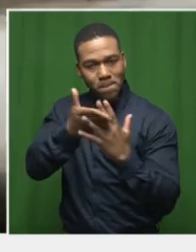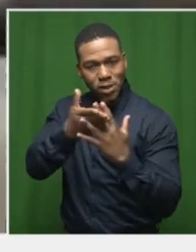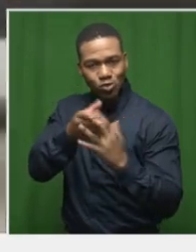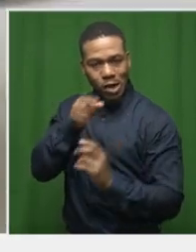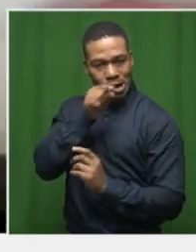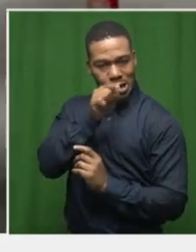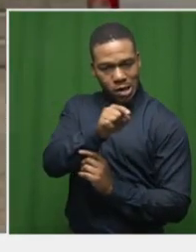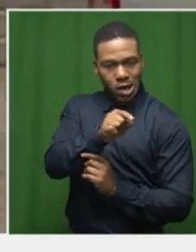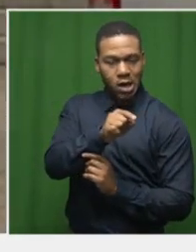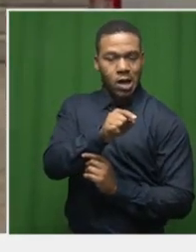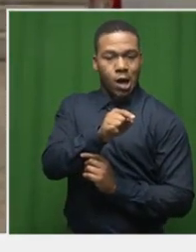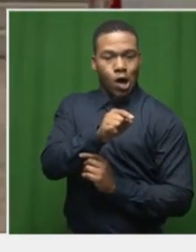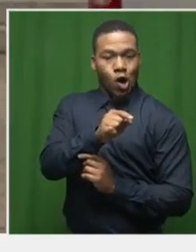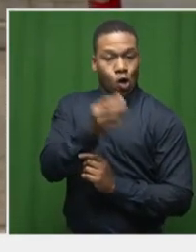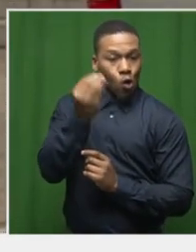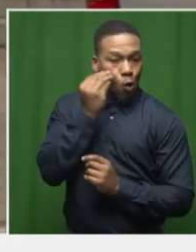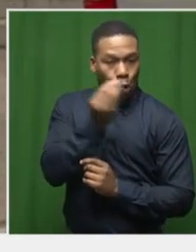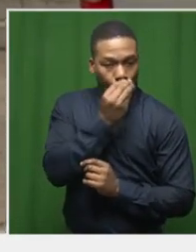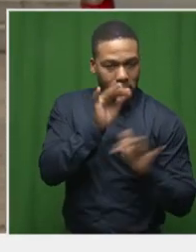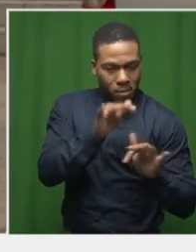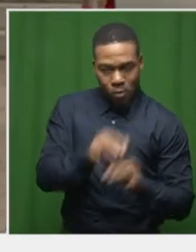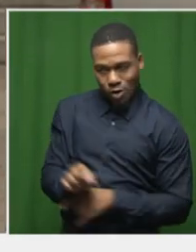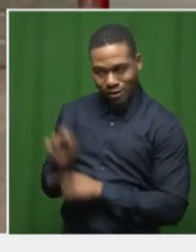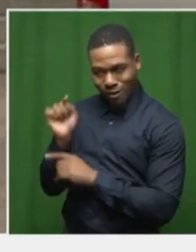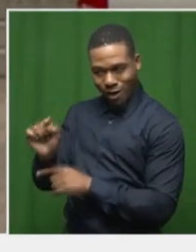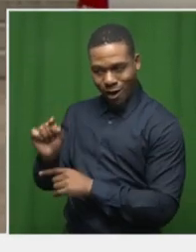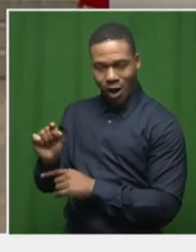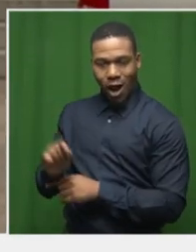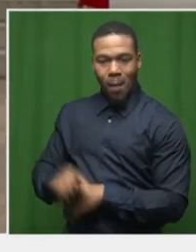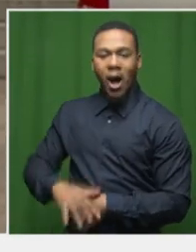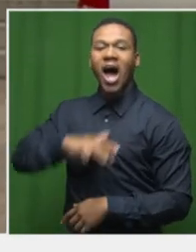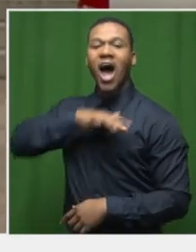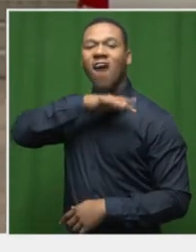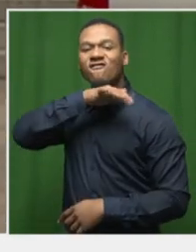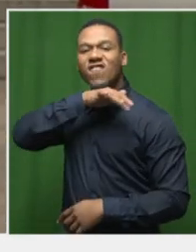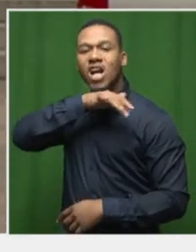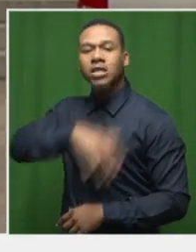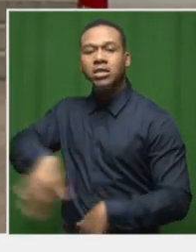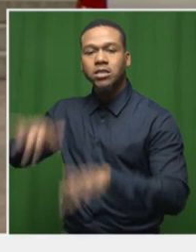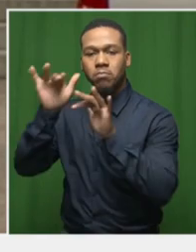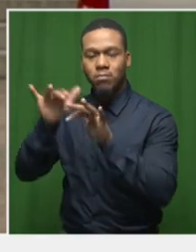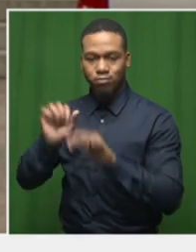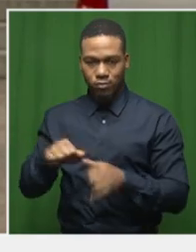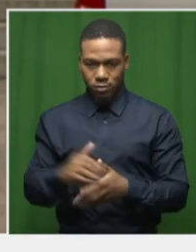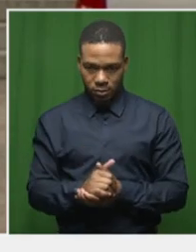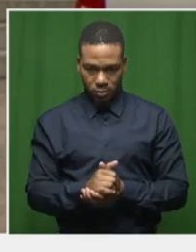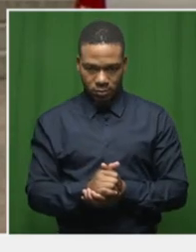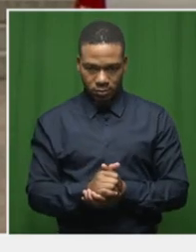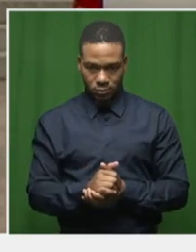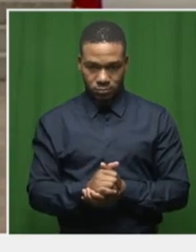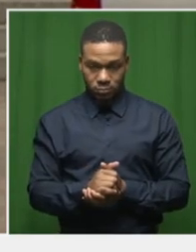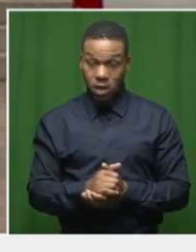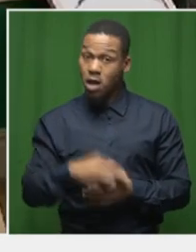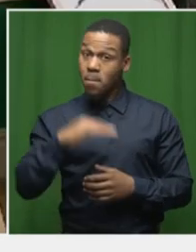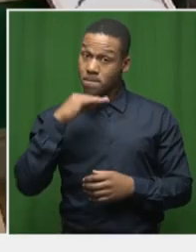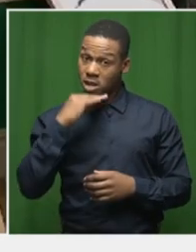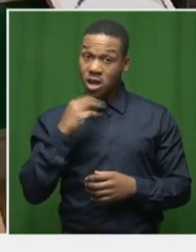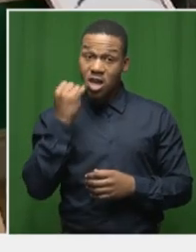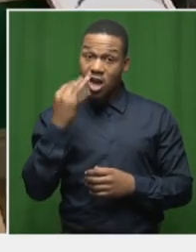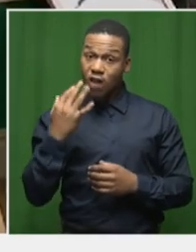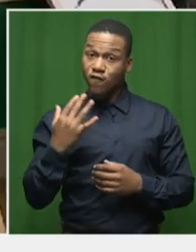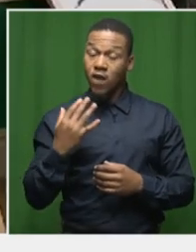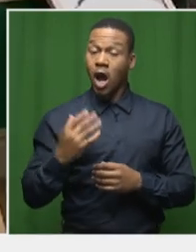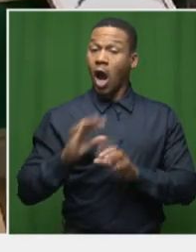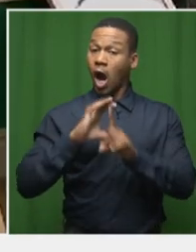Afrikaans people. It means that you can shine if you embrace your own cultural heritage.